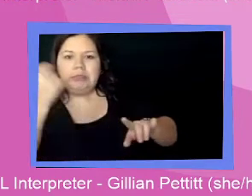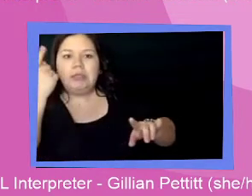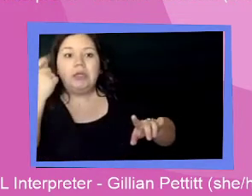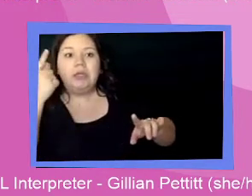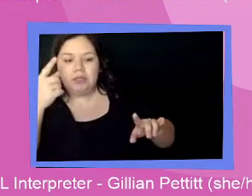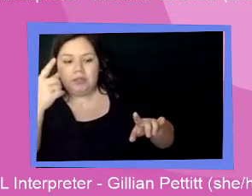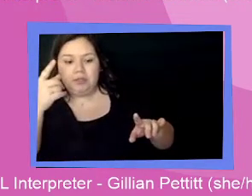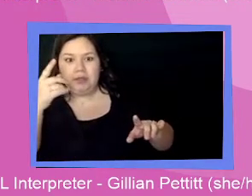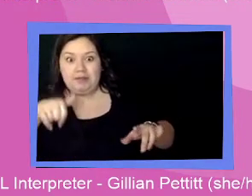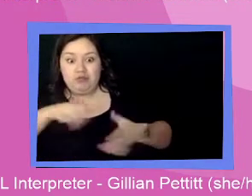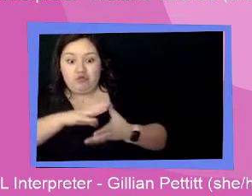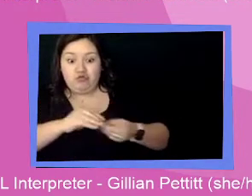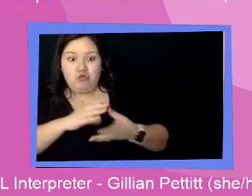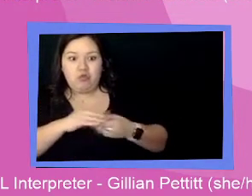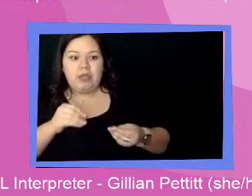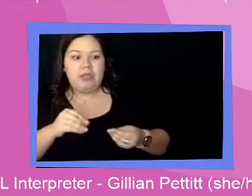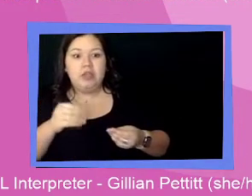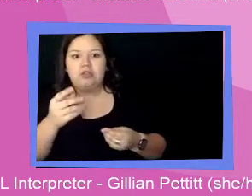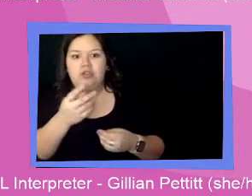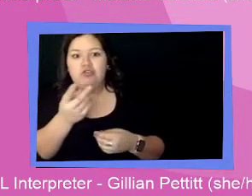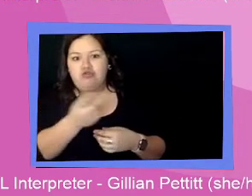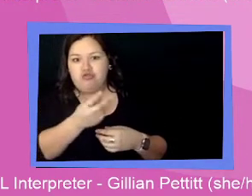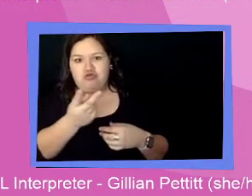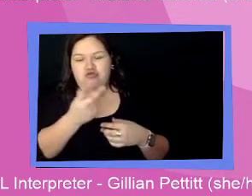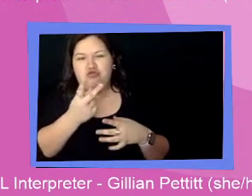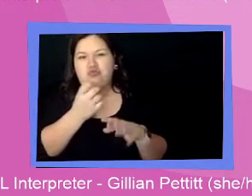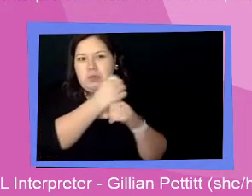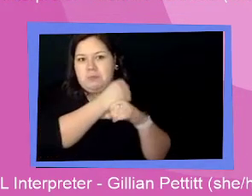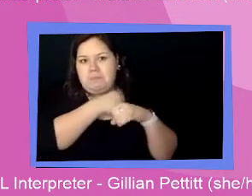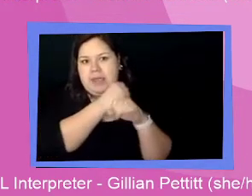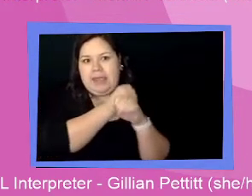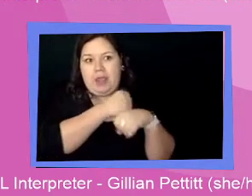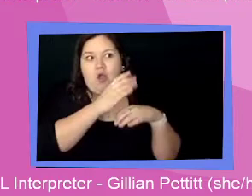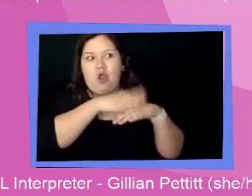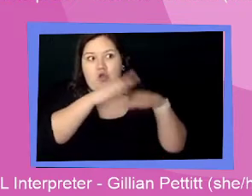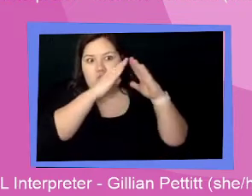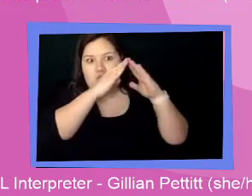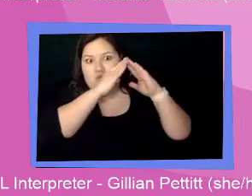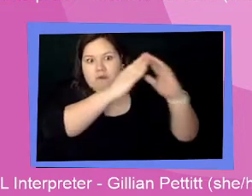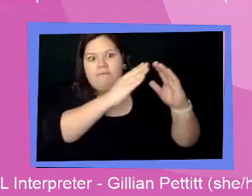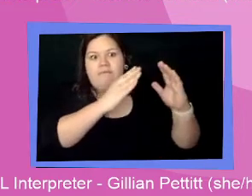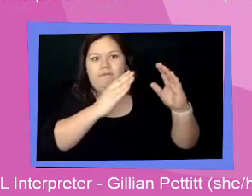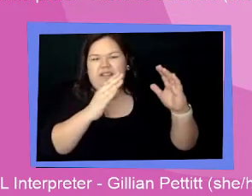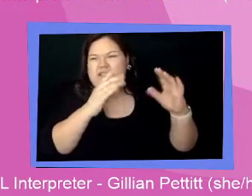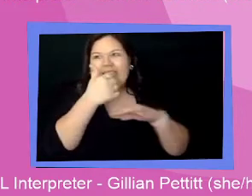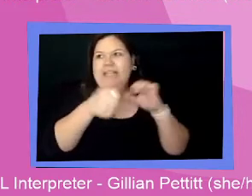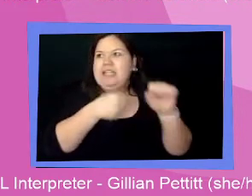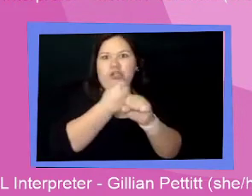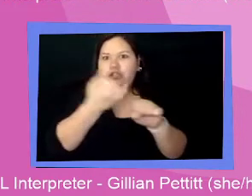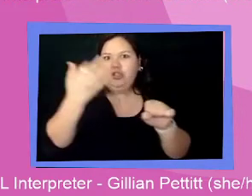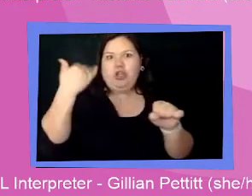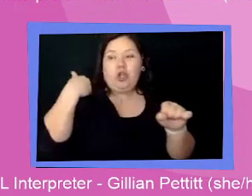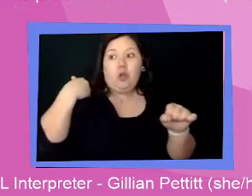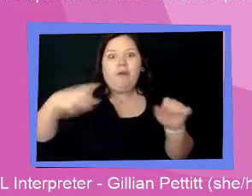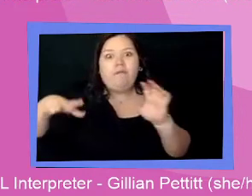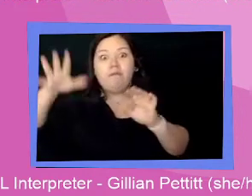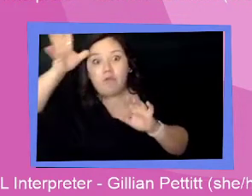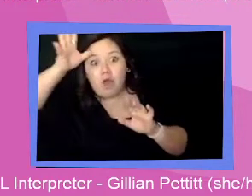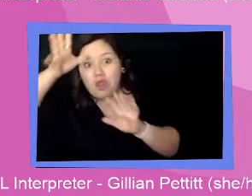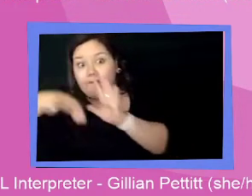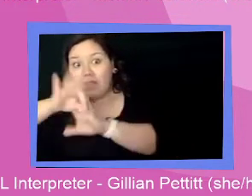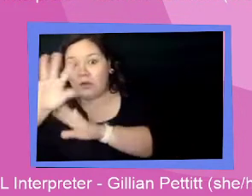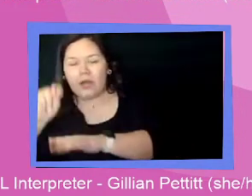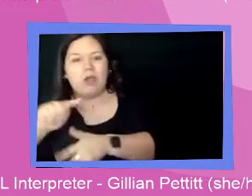were making out on a rooftop 10 years earlier in the book, and the father found out about it, and then a